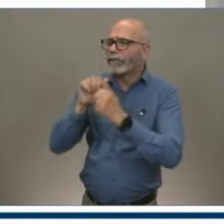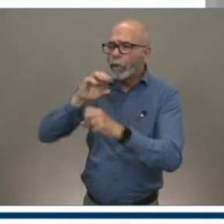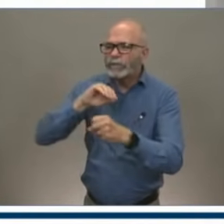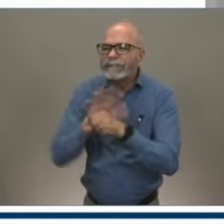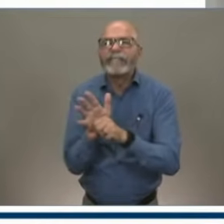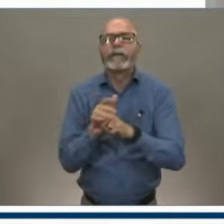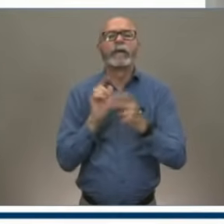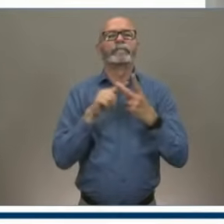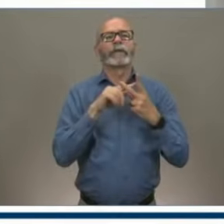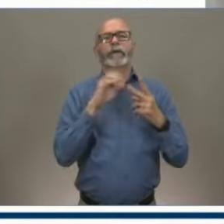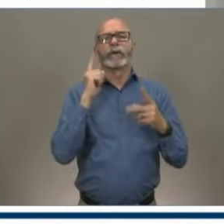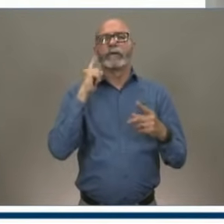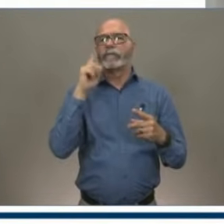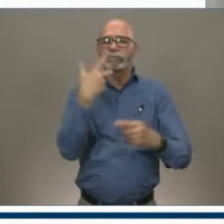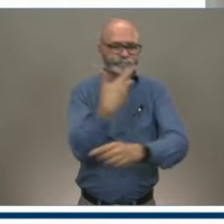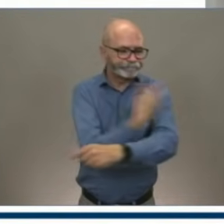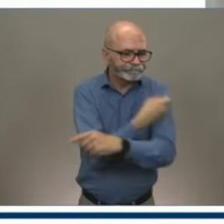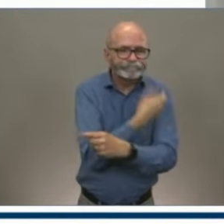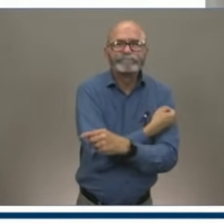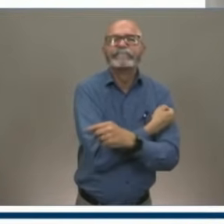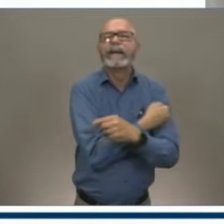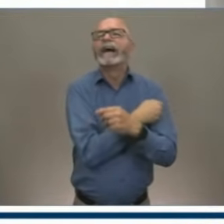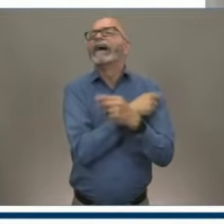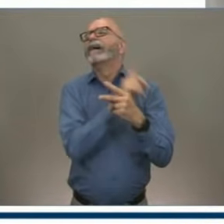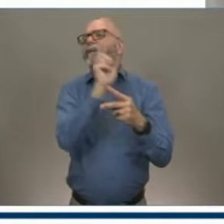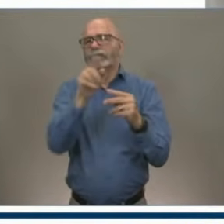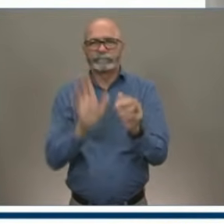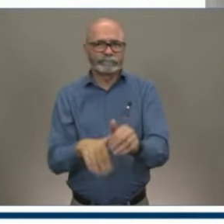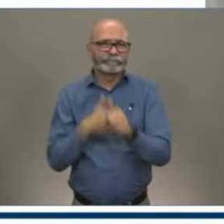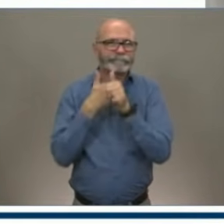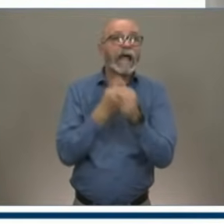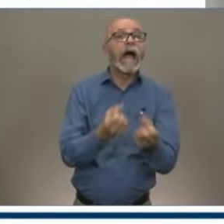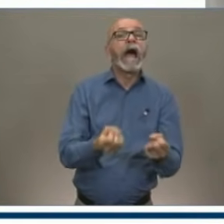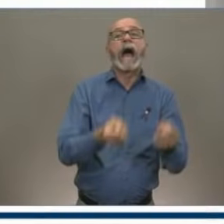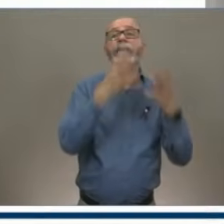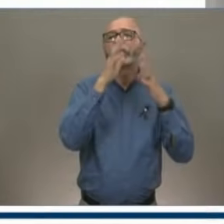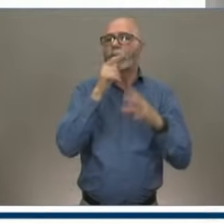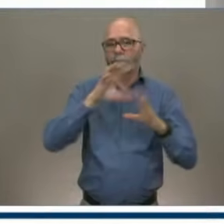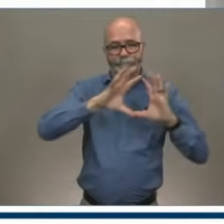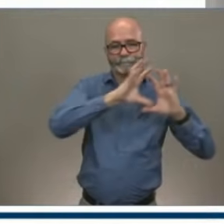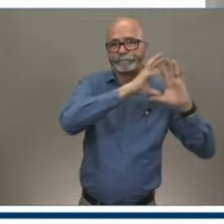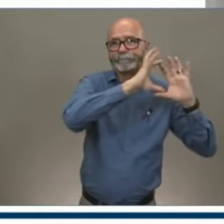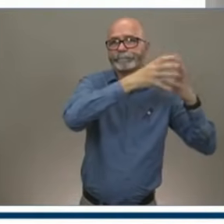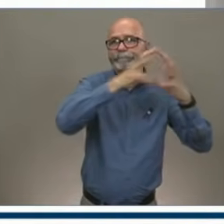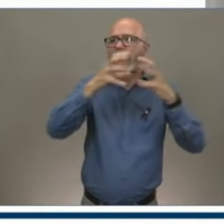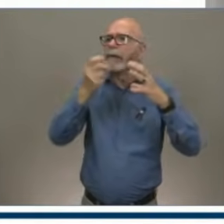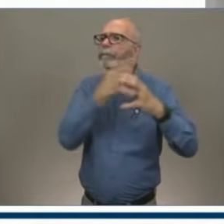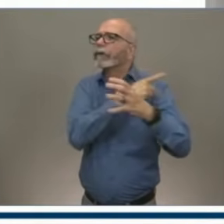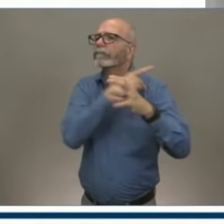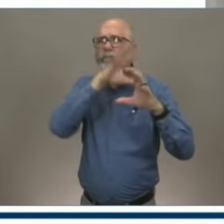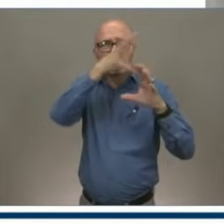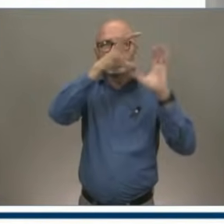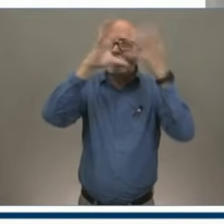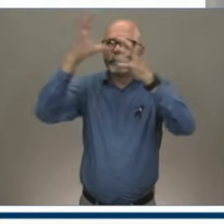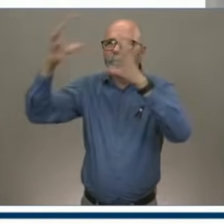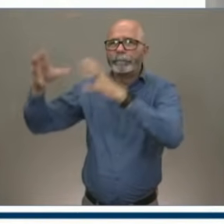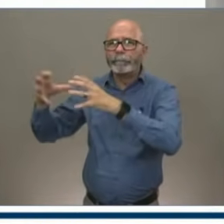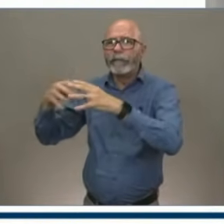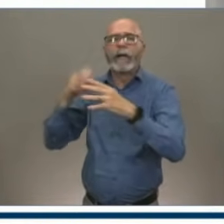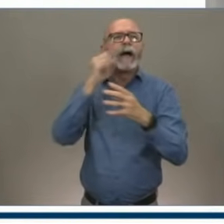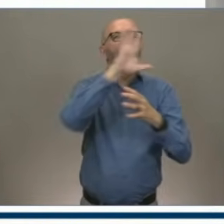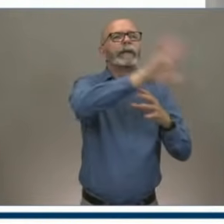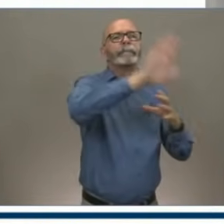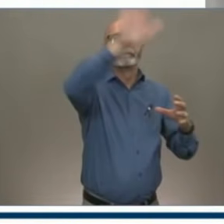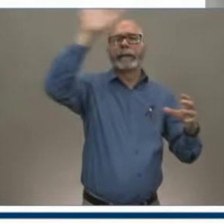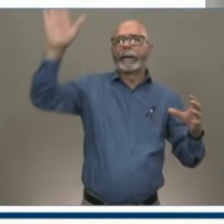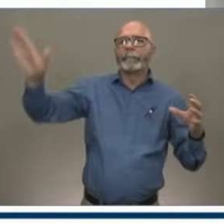We believe that'll be distributed on a per capita basis as we go forward. We as a province have worked very